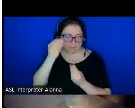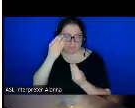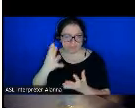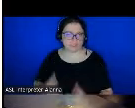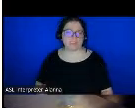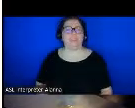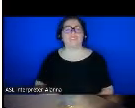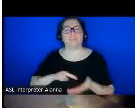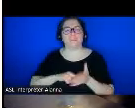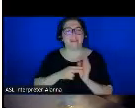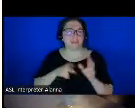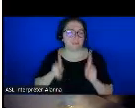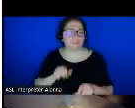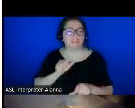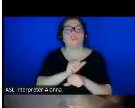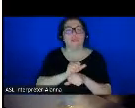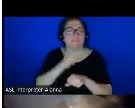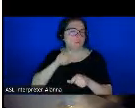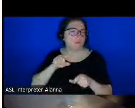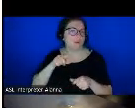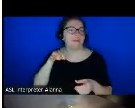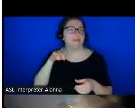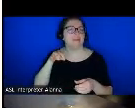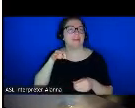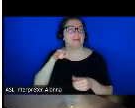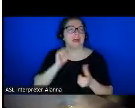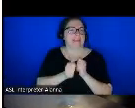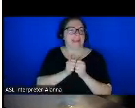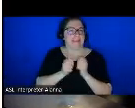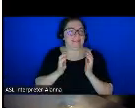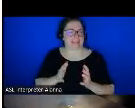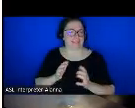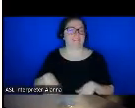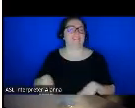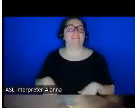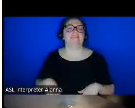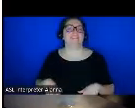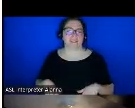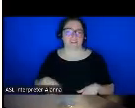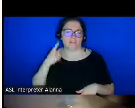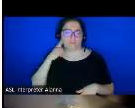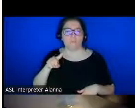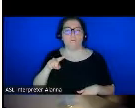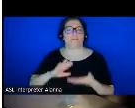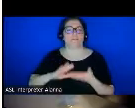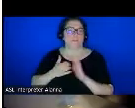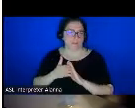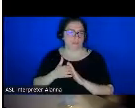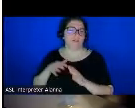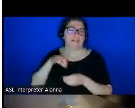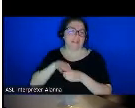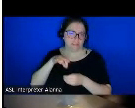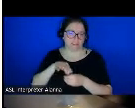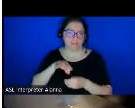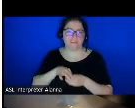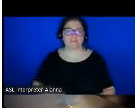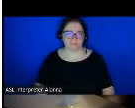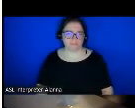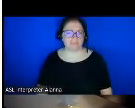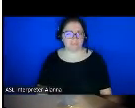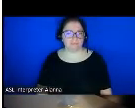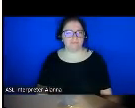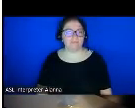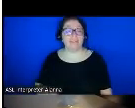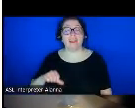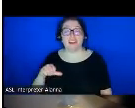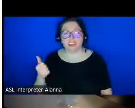candidates specifically related to voter outreach for our municipal elections um another common question that